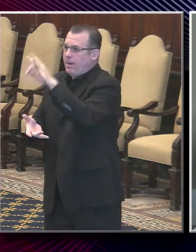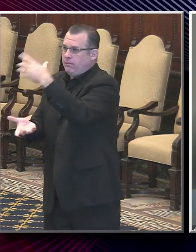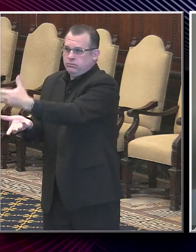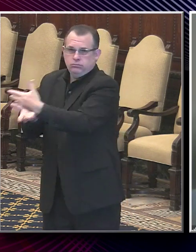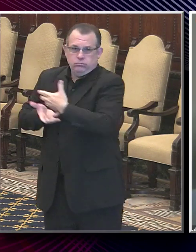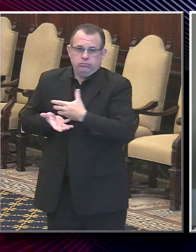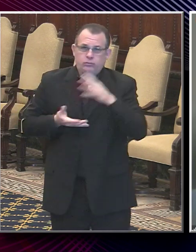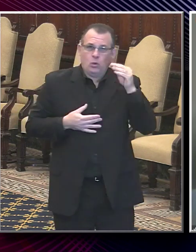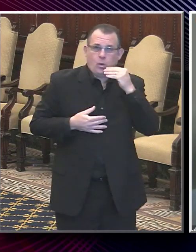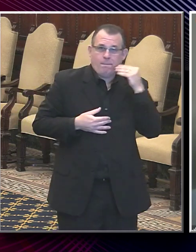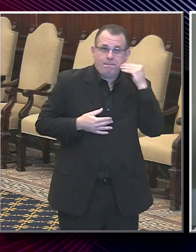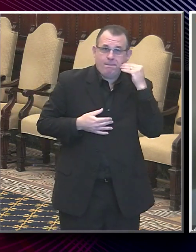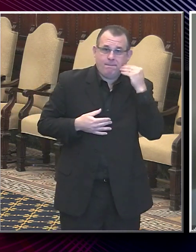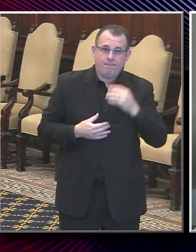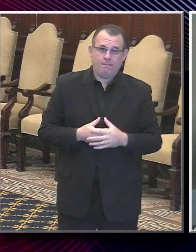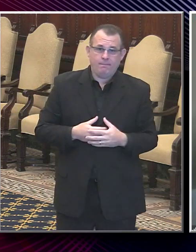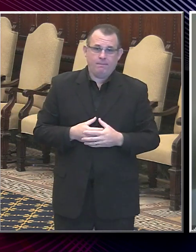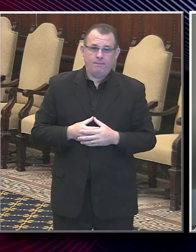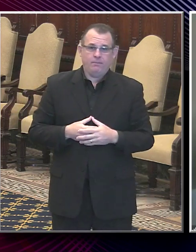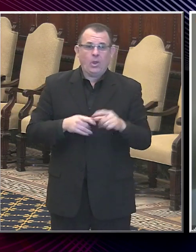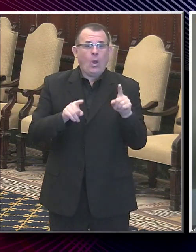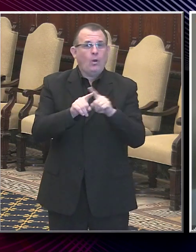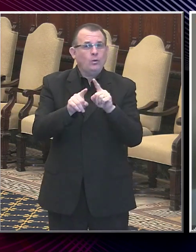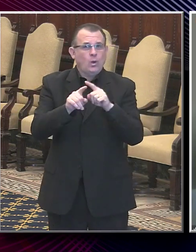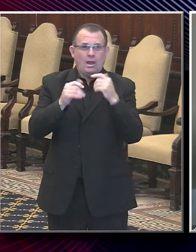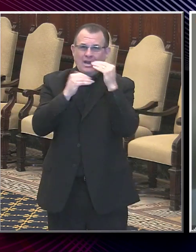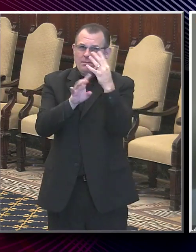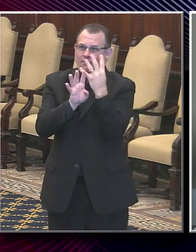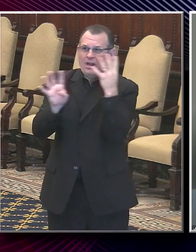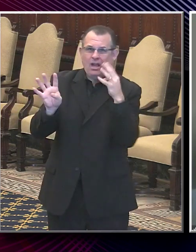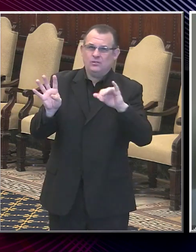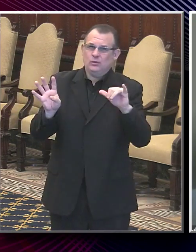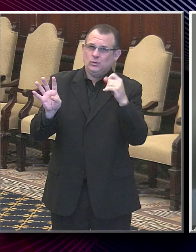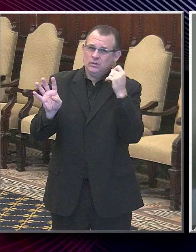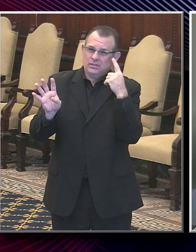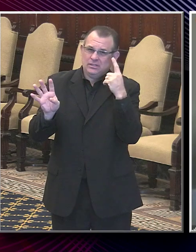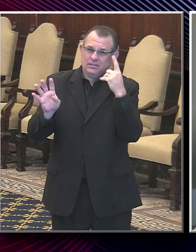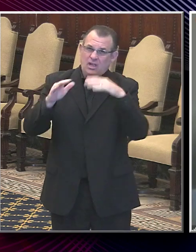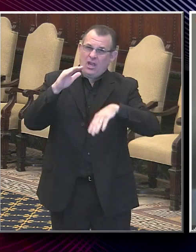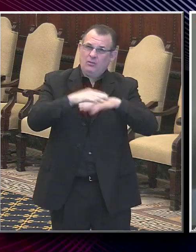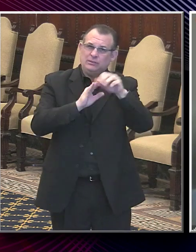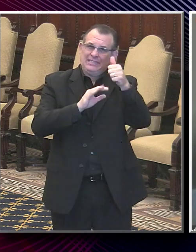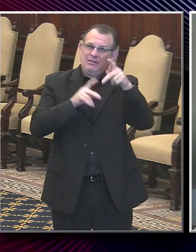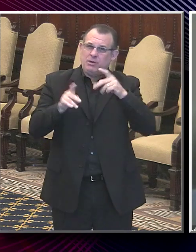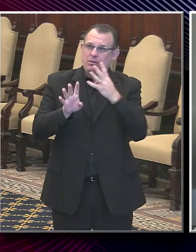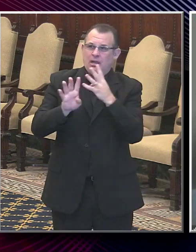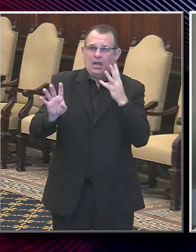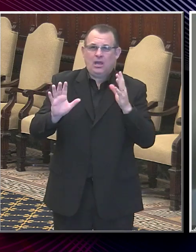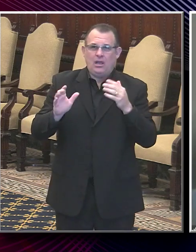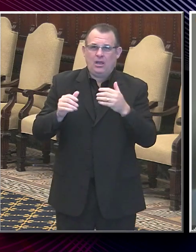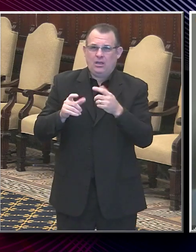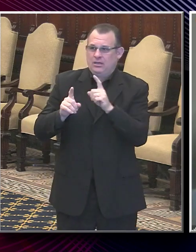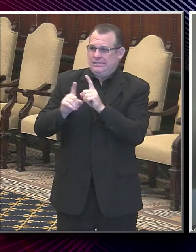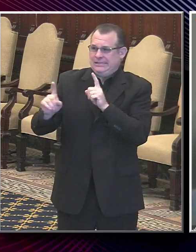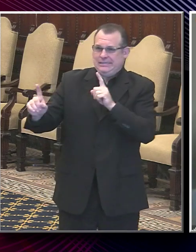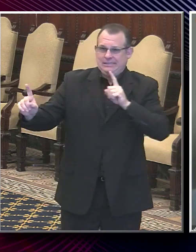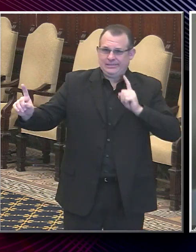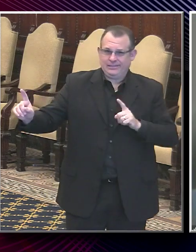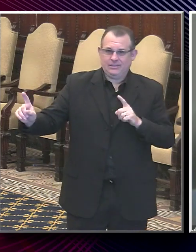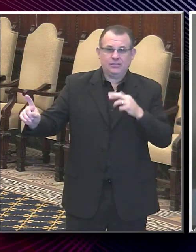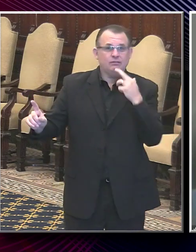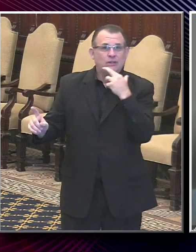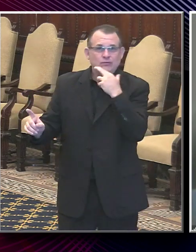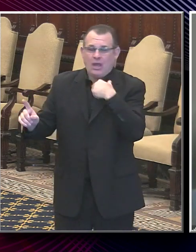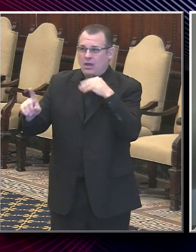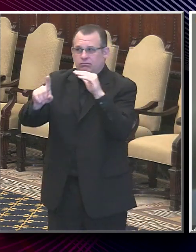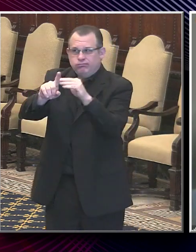not clustering where they order to take out food. So no lines of more than 10 people are allowed. We're telling restaurants to encourage people to